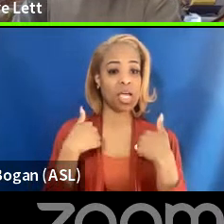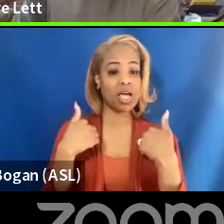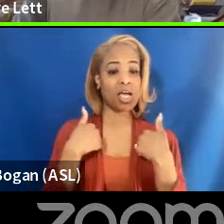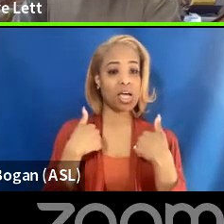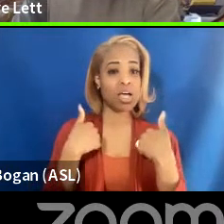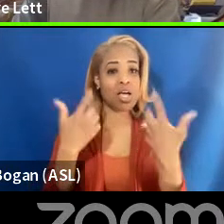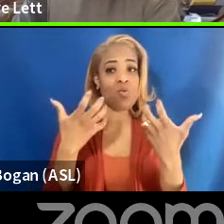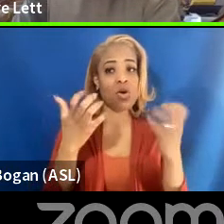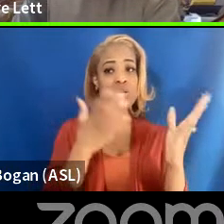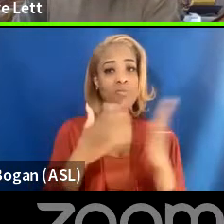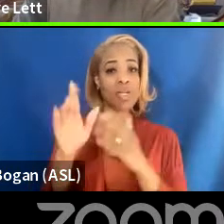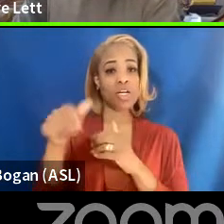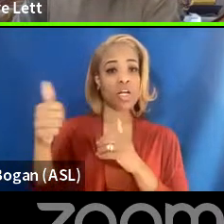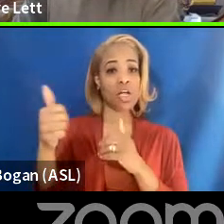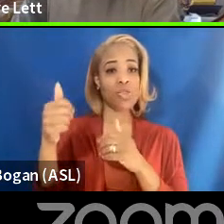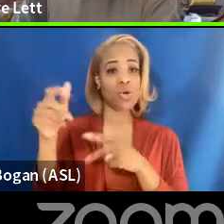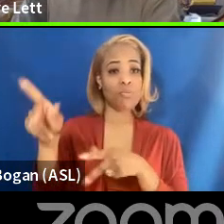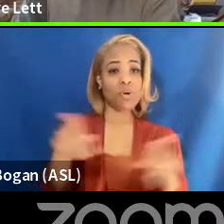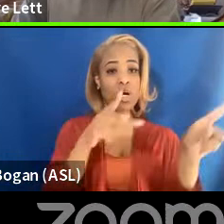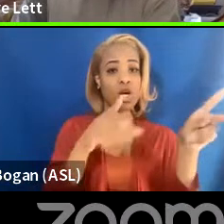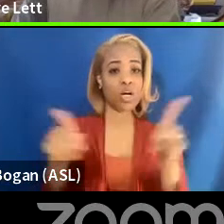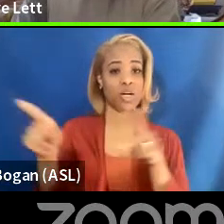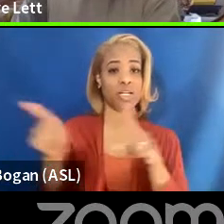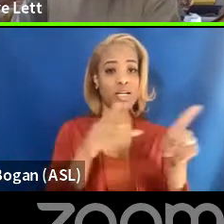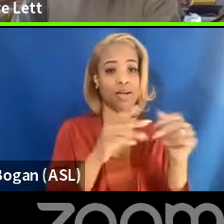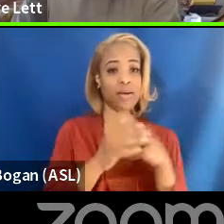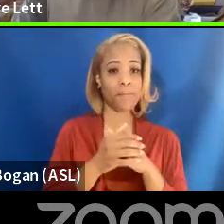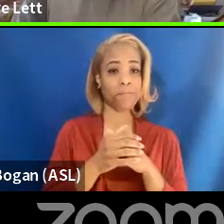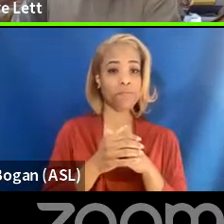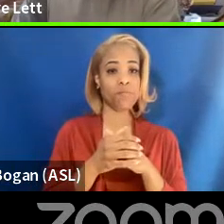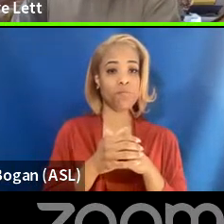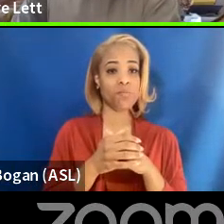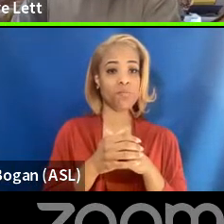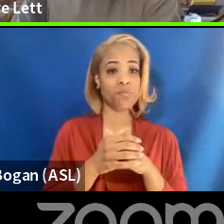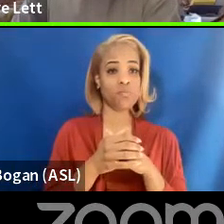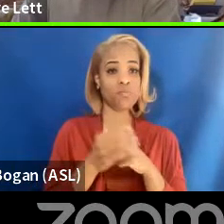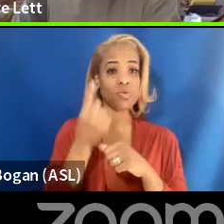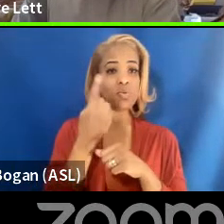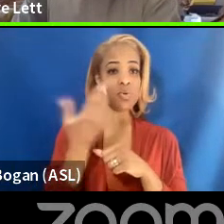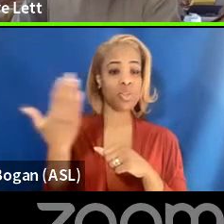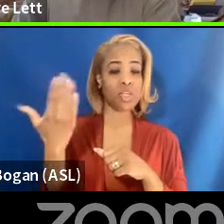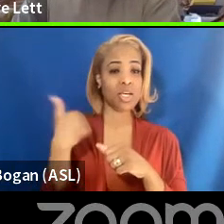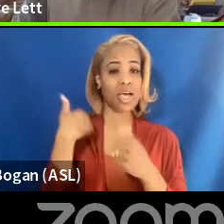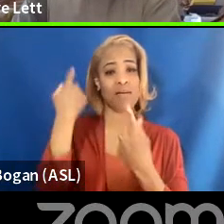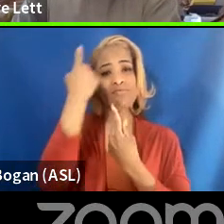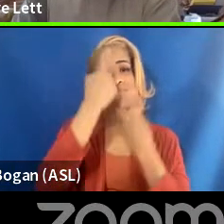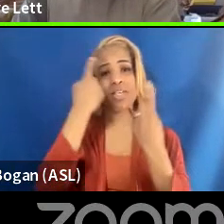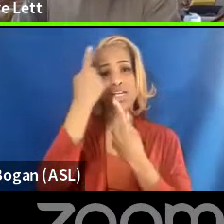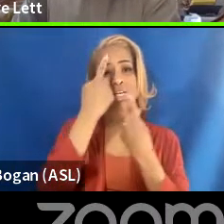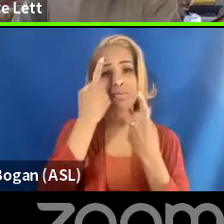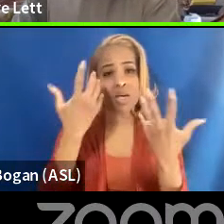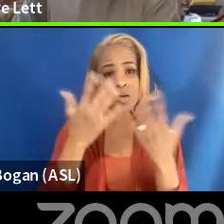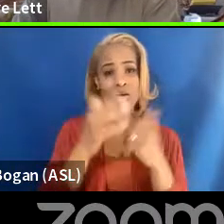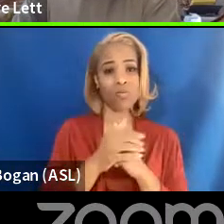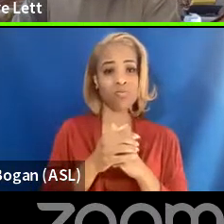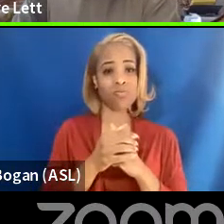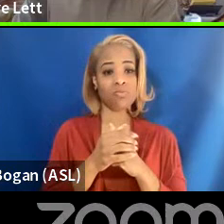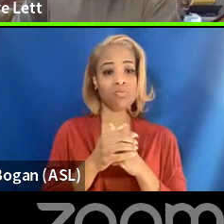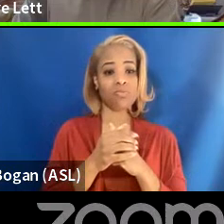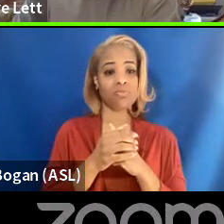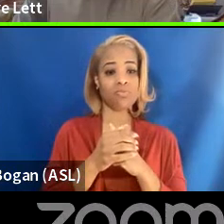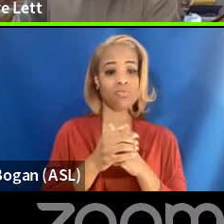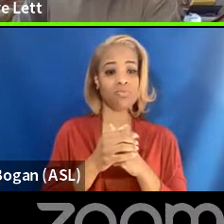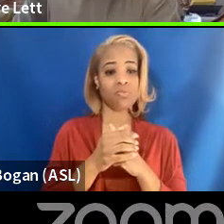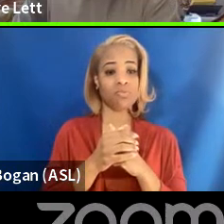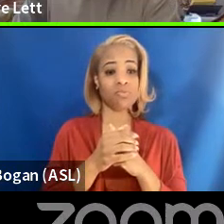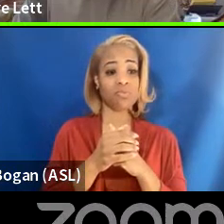I would like to plan another party. And one of the things that I'm thinking about is they're going to have the